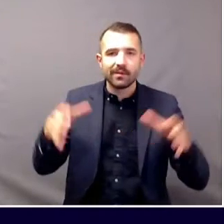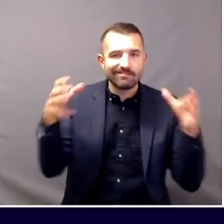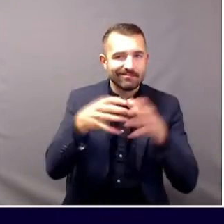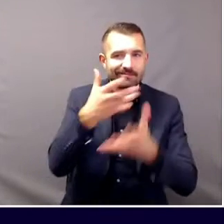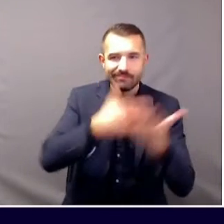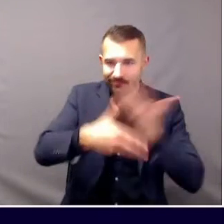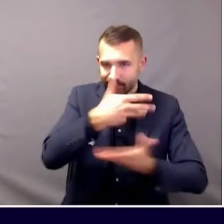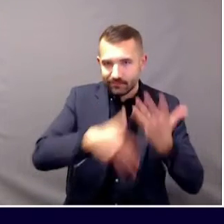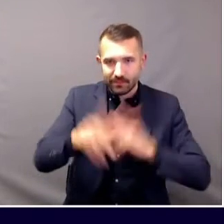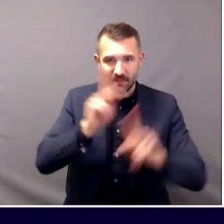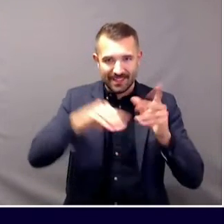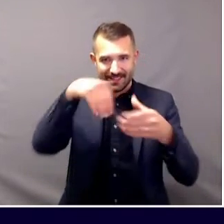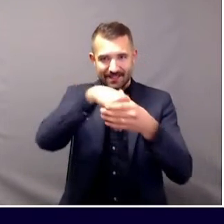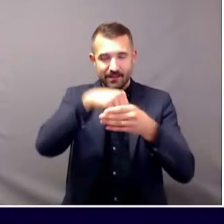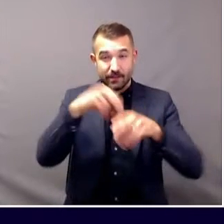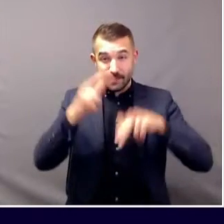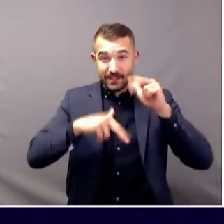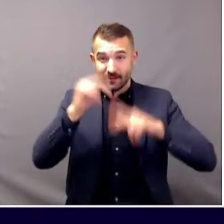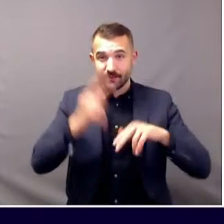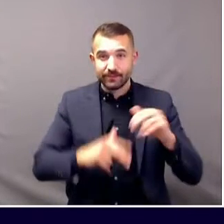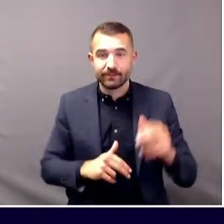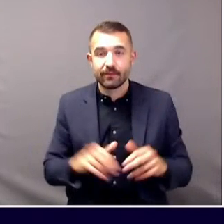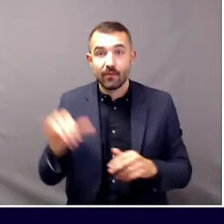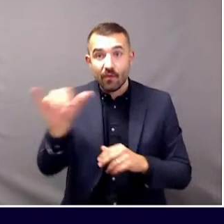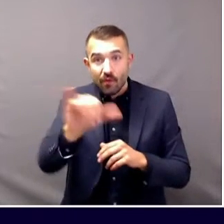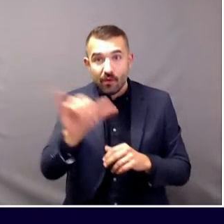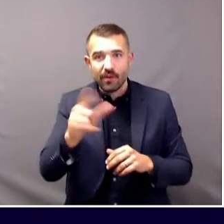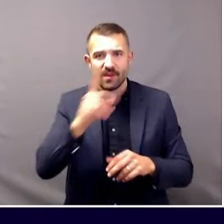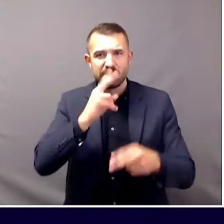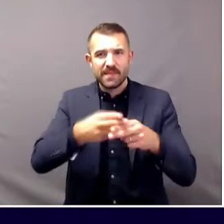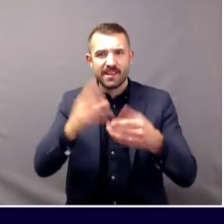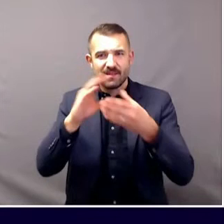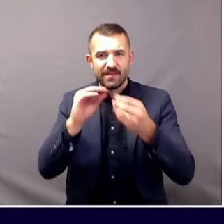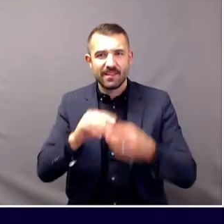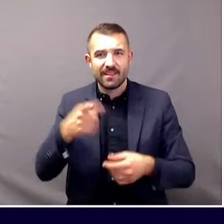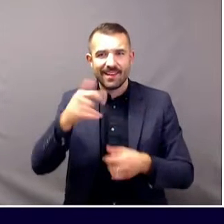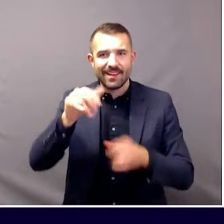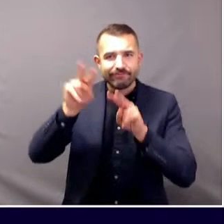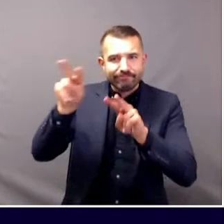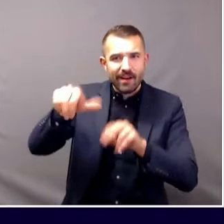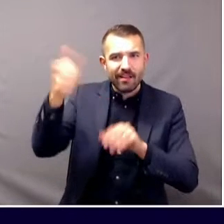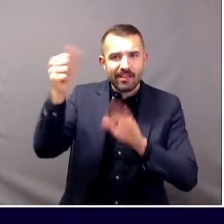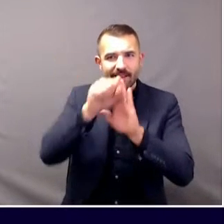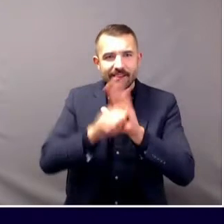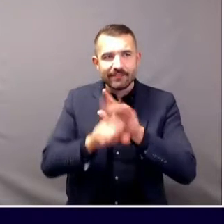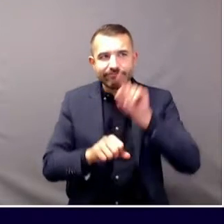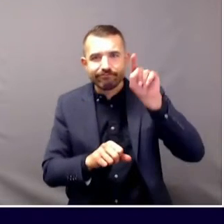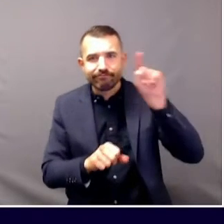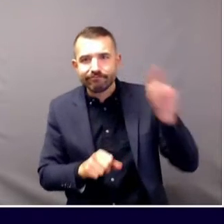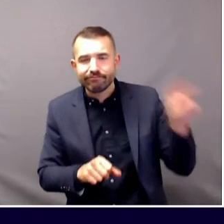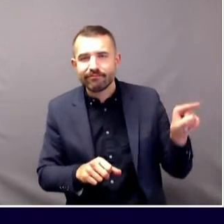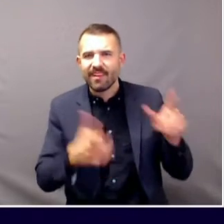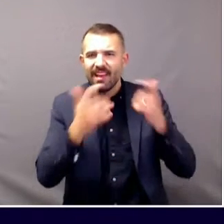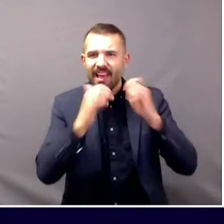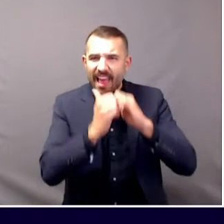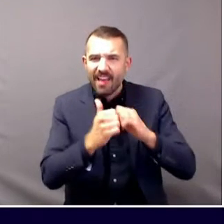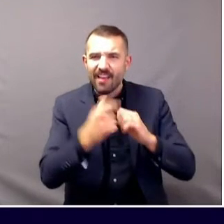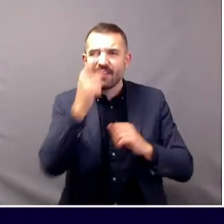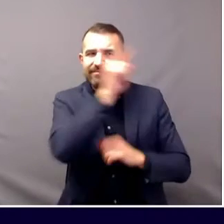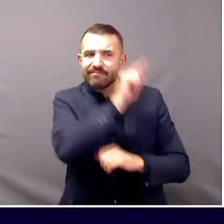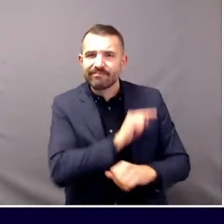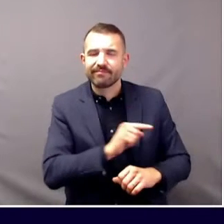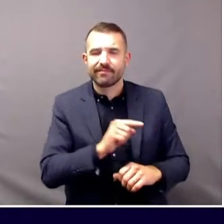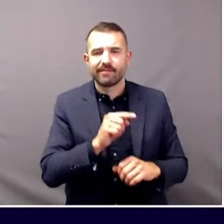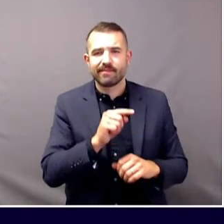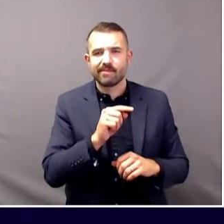still kind of looking at what other states are doing to tackle this new front, if you will, of people getting inside